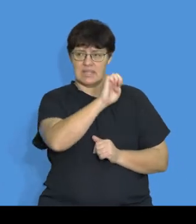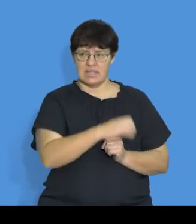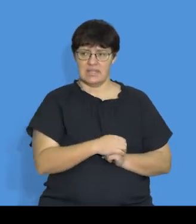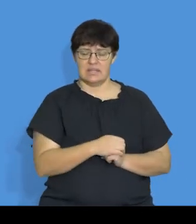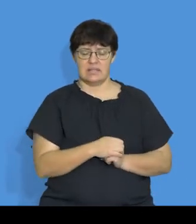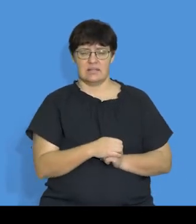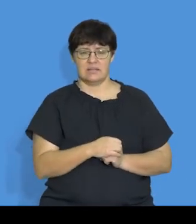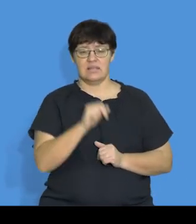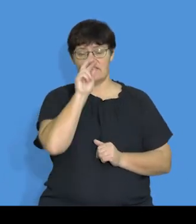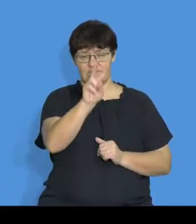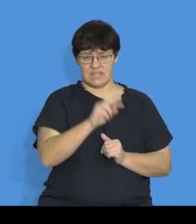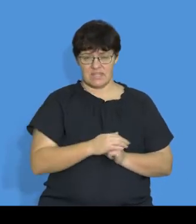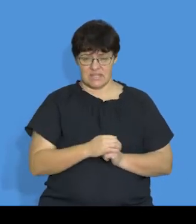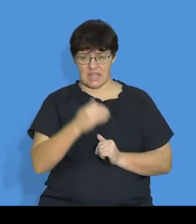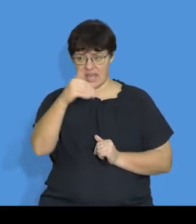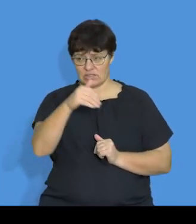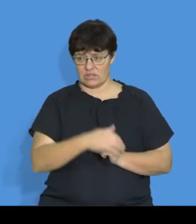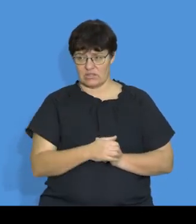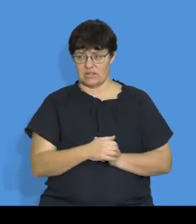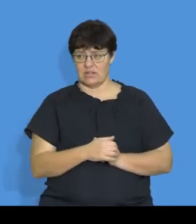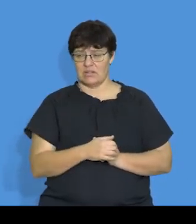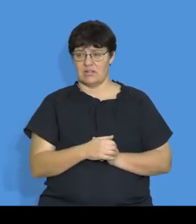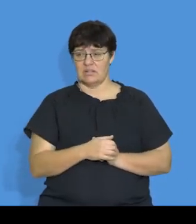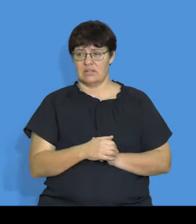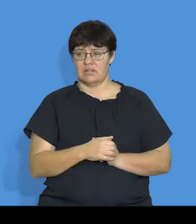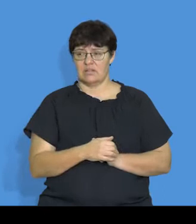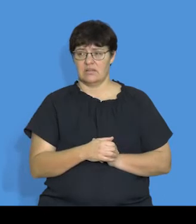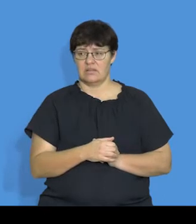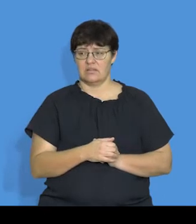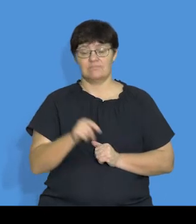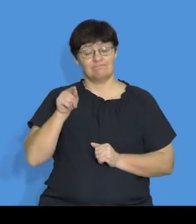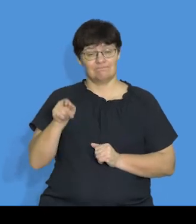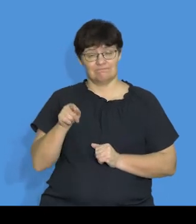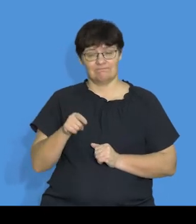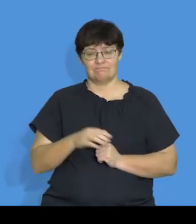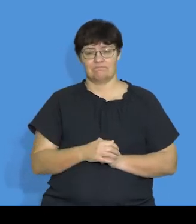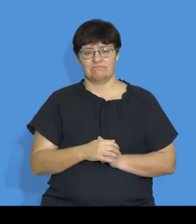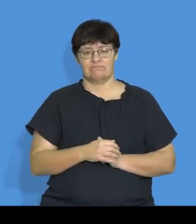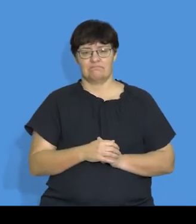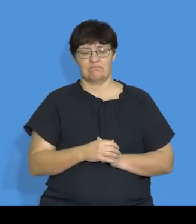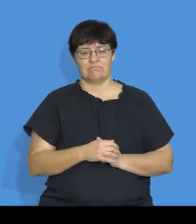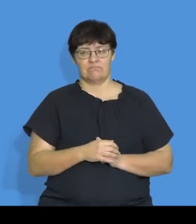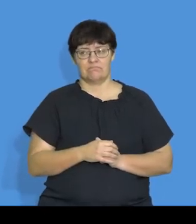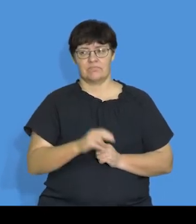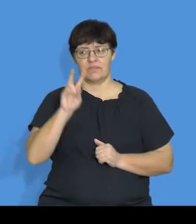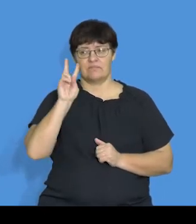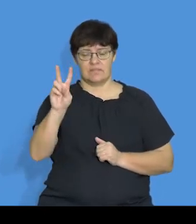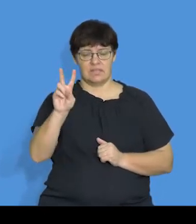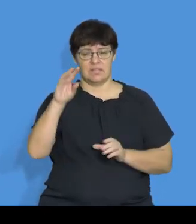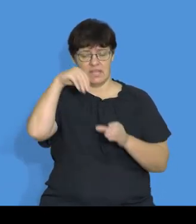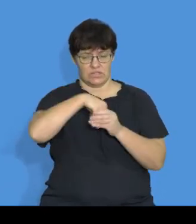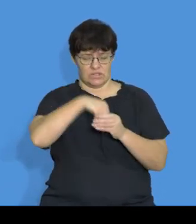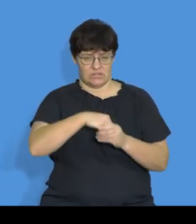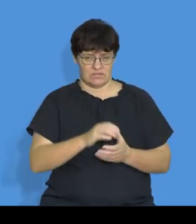That's our V external. Okay, and then obviously that's our V internal.